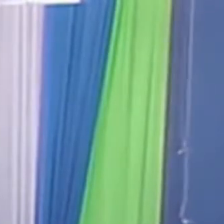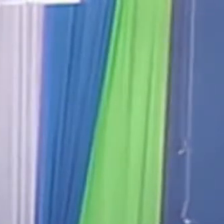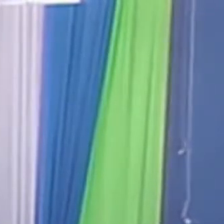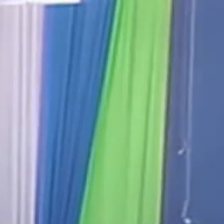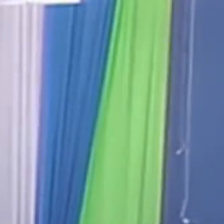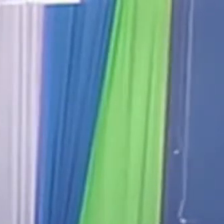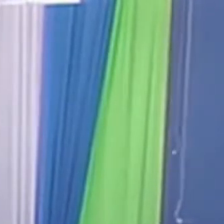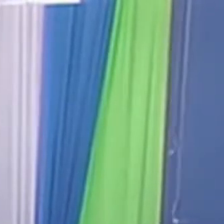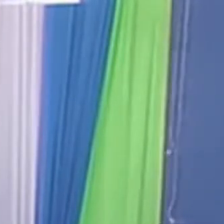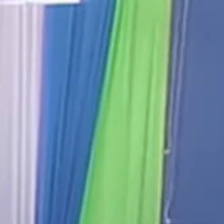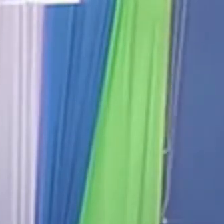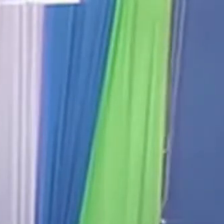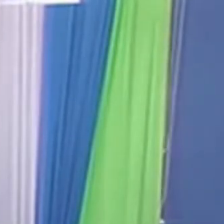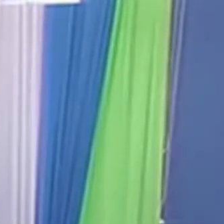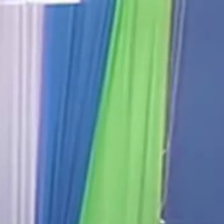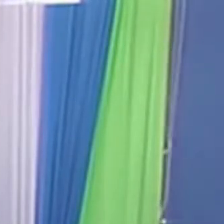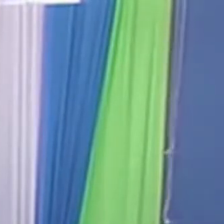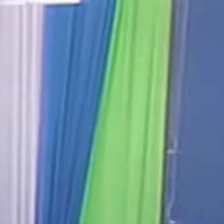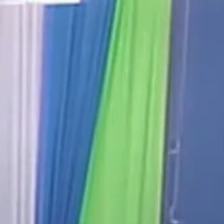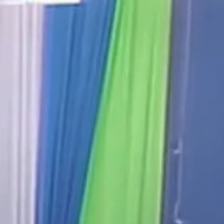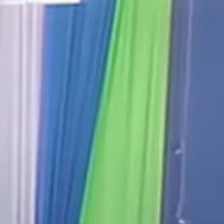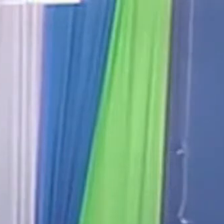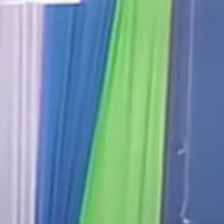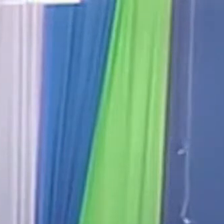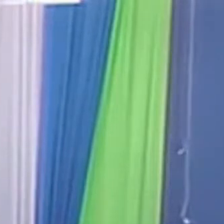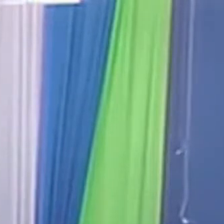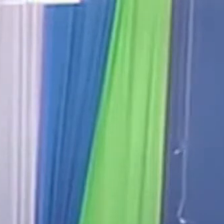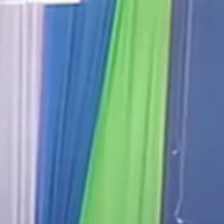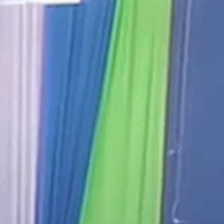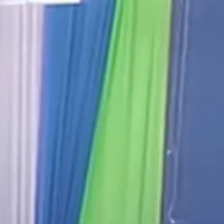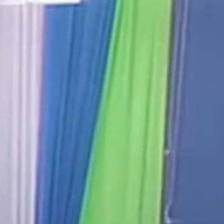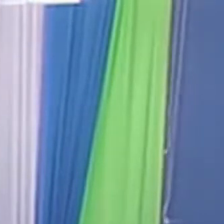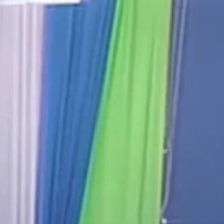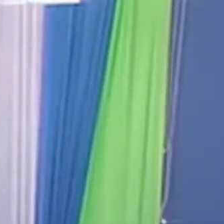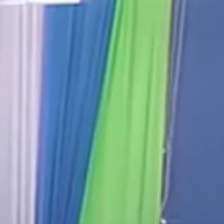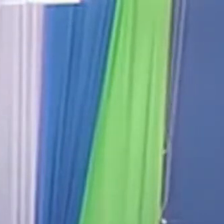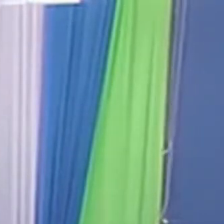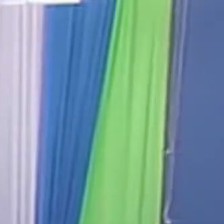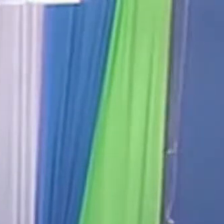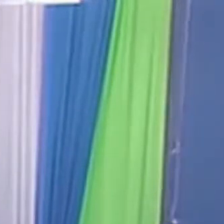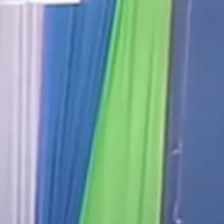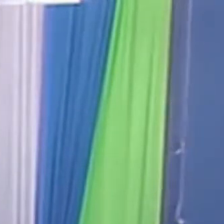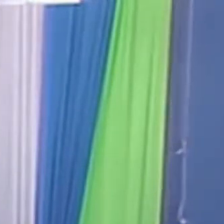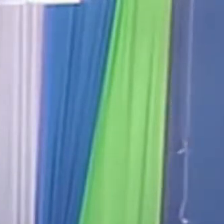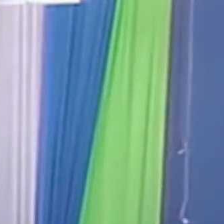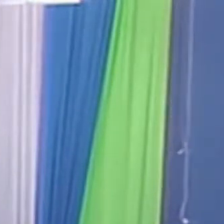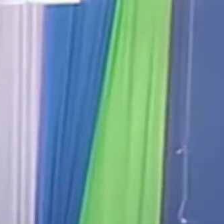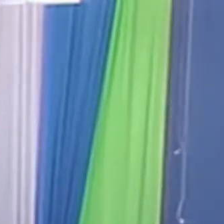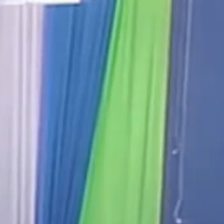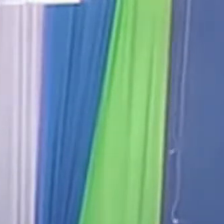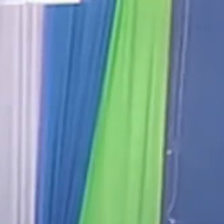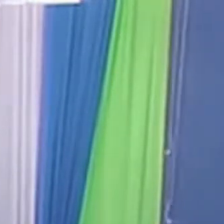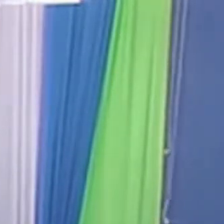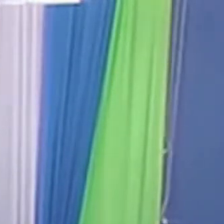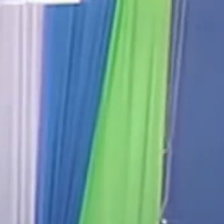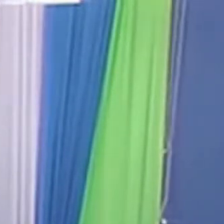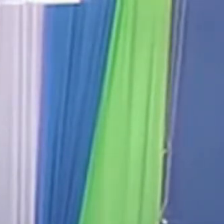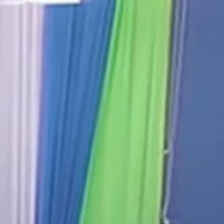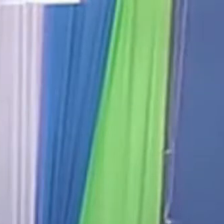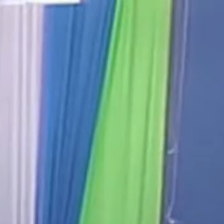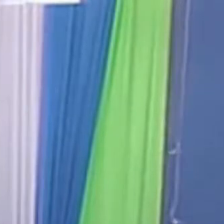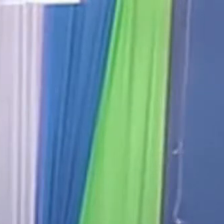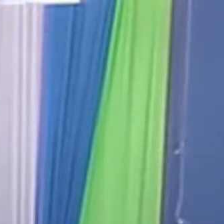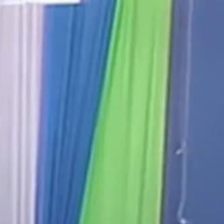worship your holy name. Sing like never. Sing like